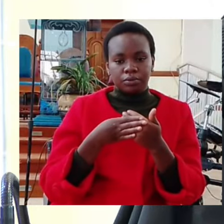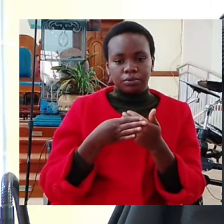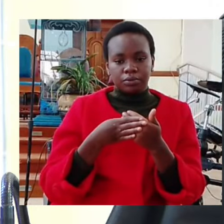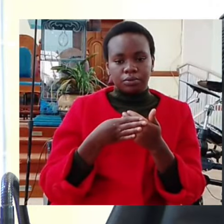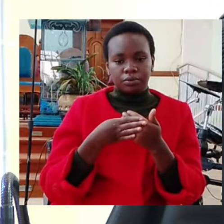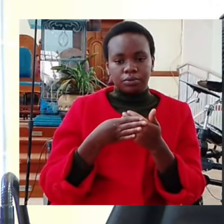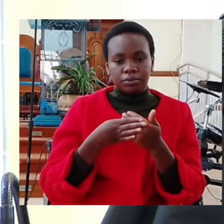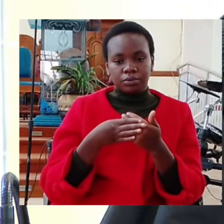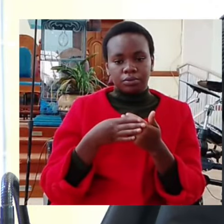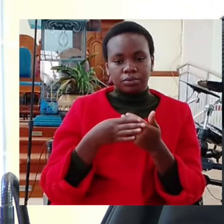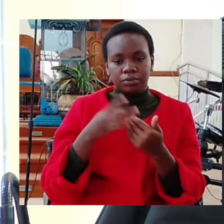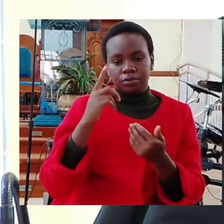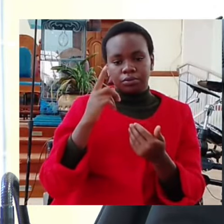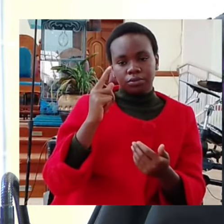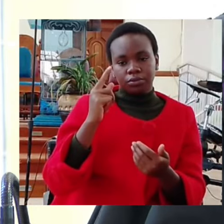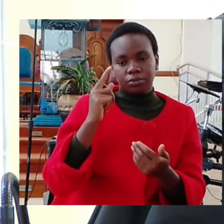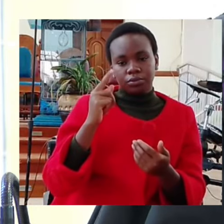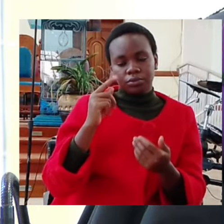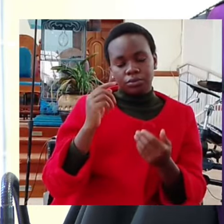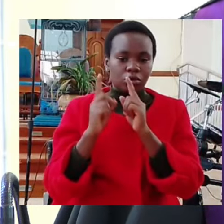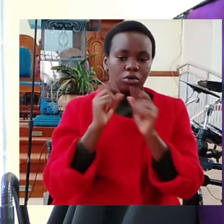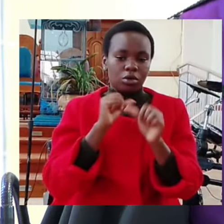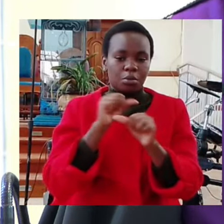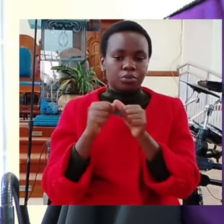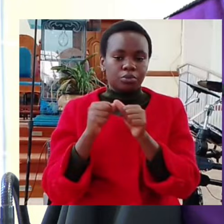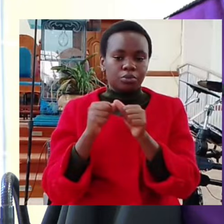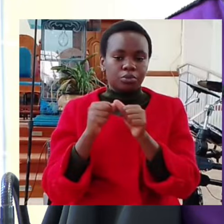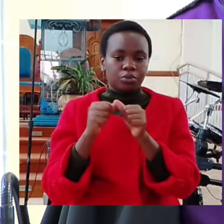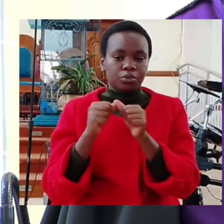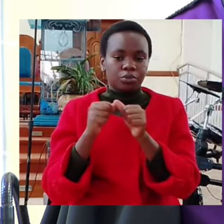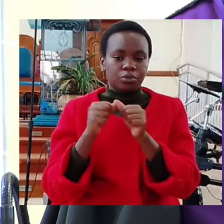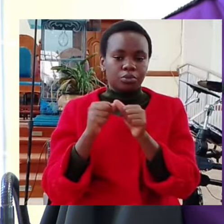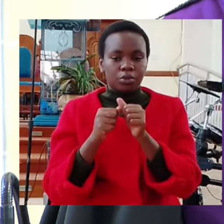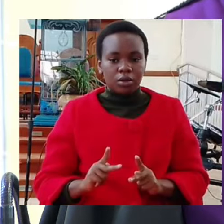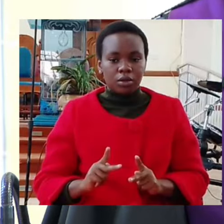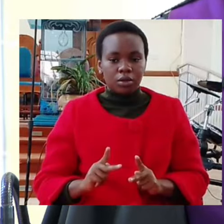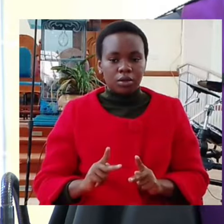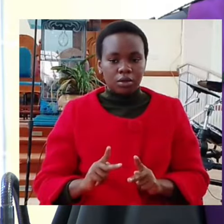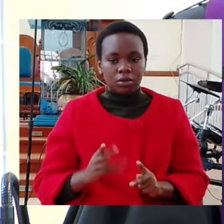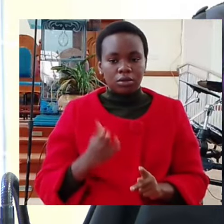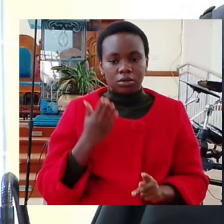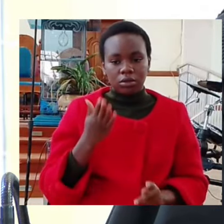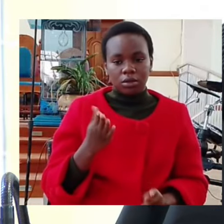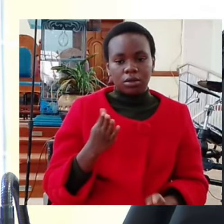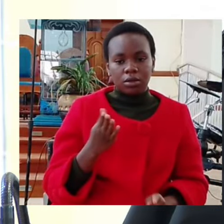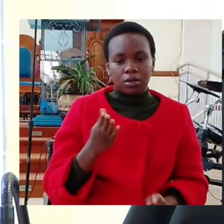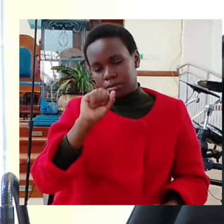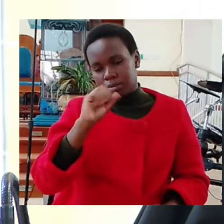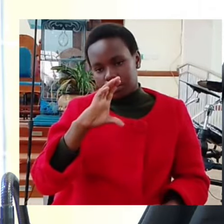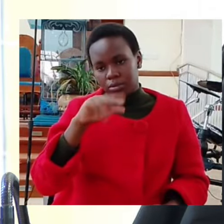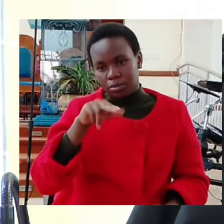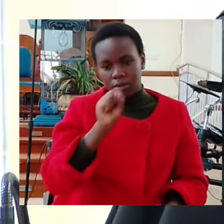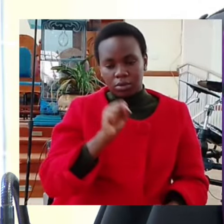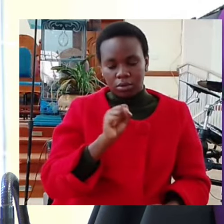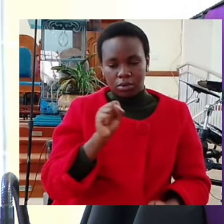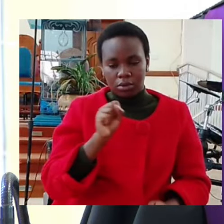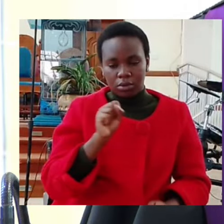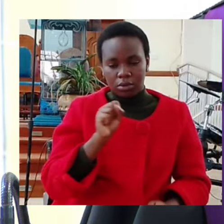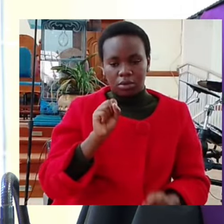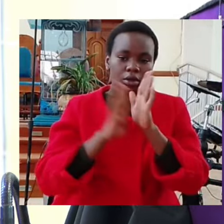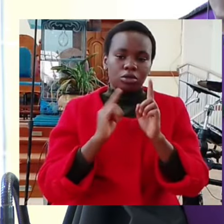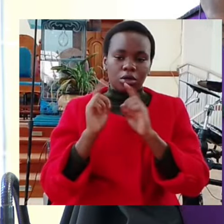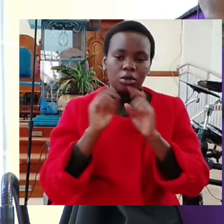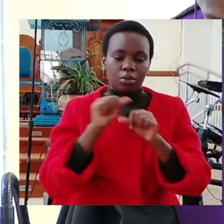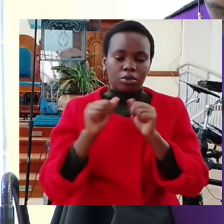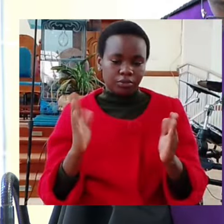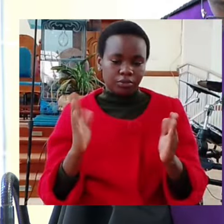wetuo paoro ni araria uhoro wa mudu wetago Barnabas. In fact, in the Bible, you cannot talk about encouragement